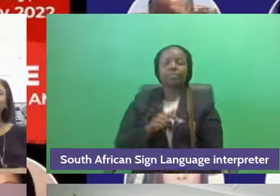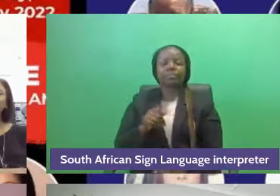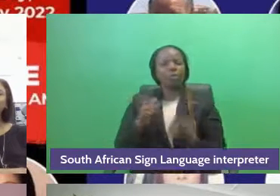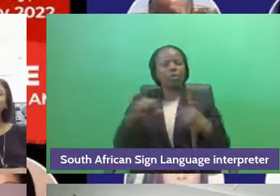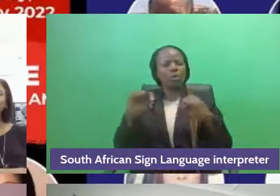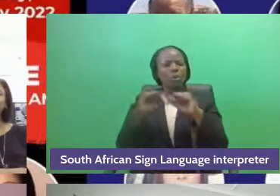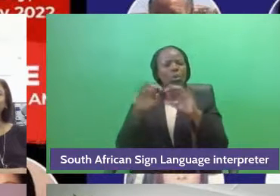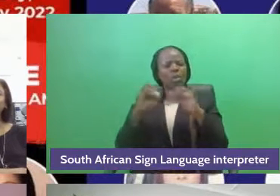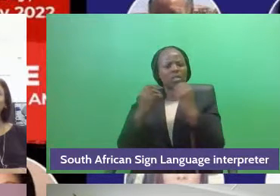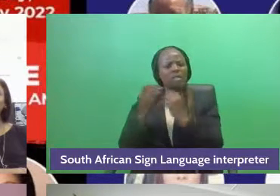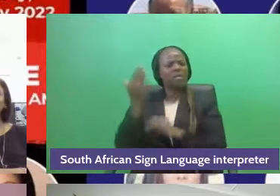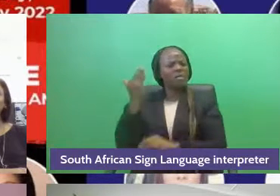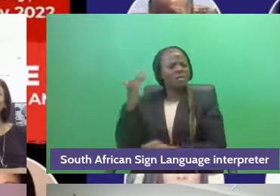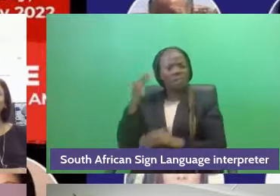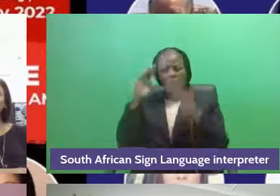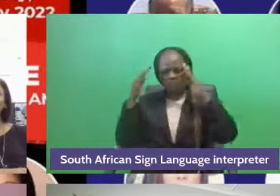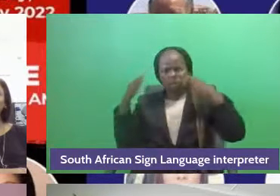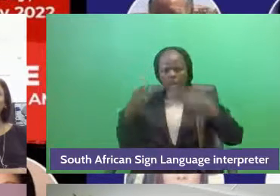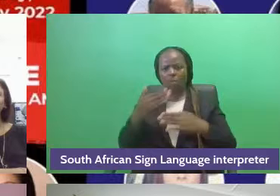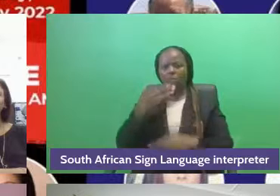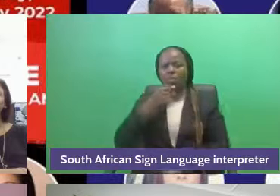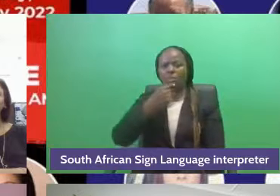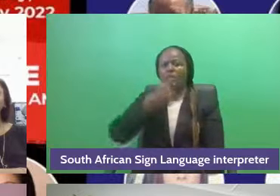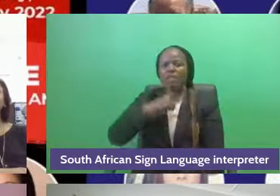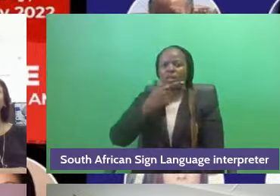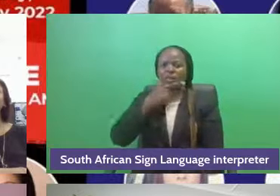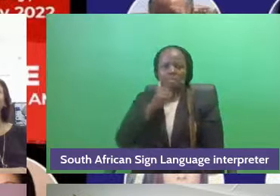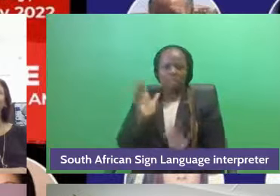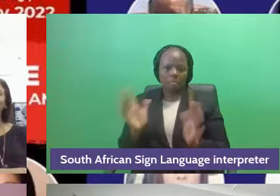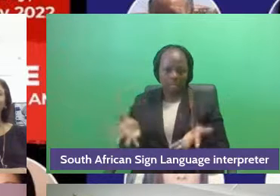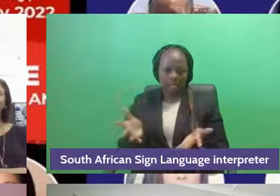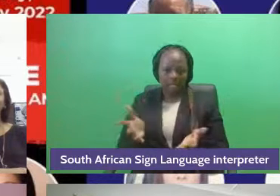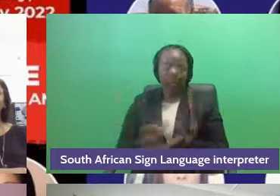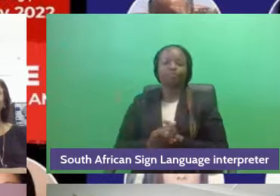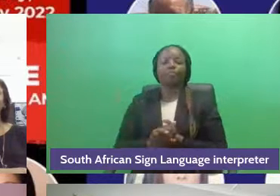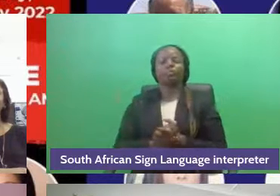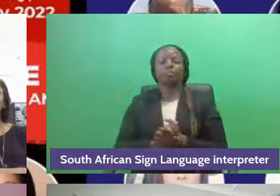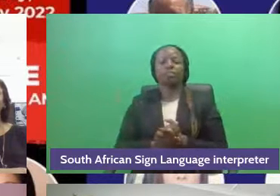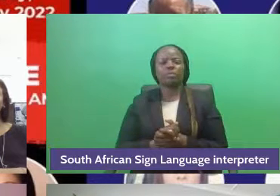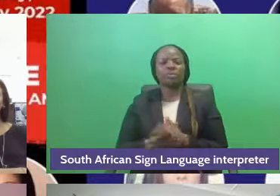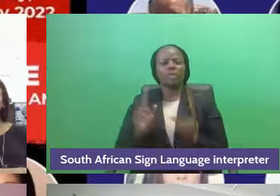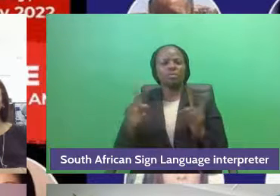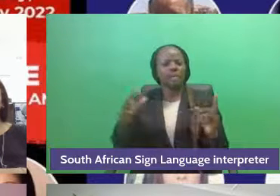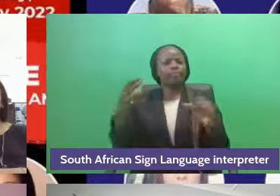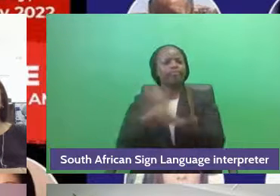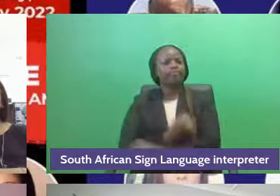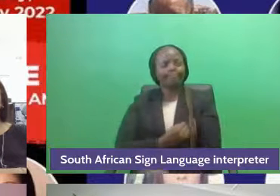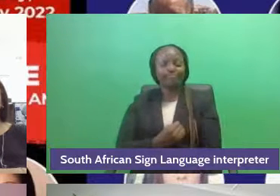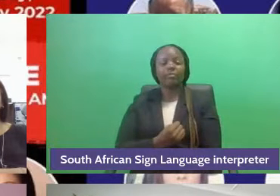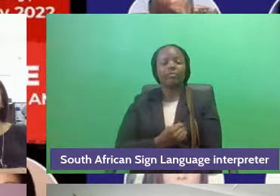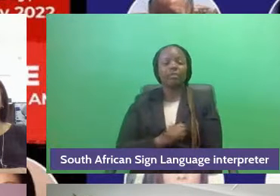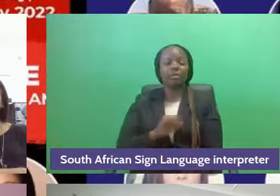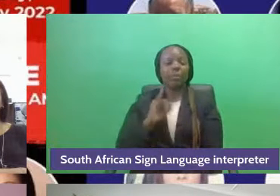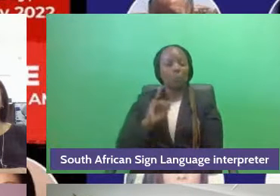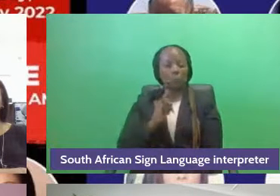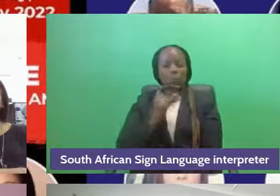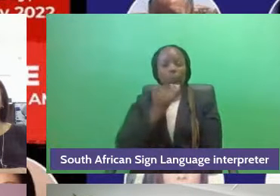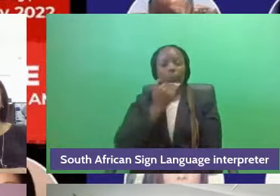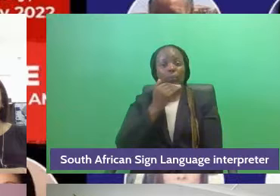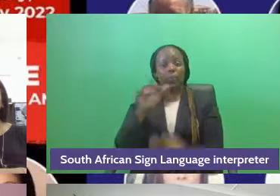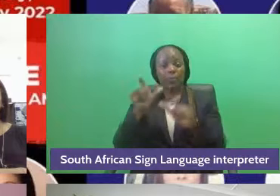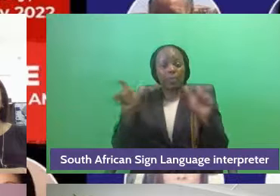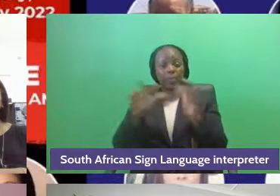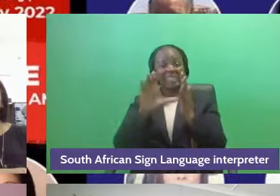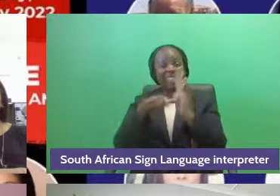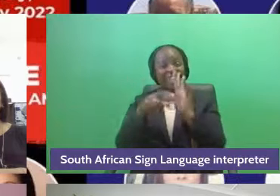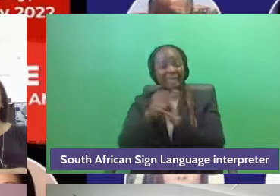only focusing on the LGBTI community. But we have realized that the people who are living with